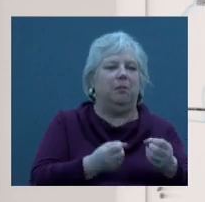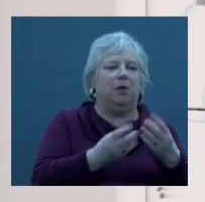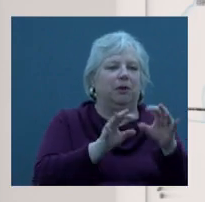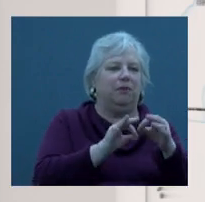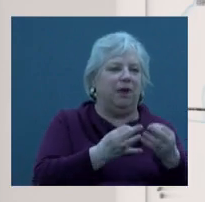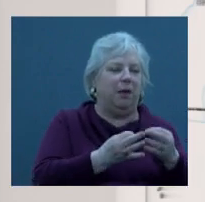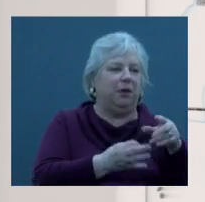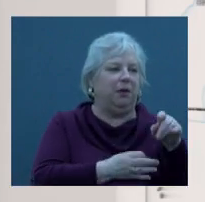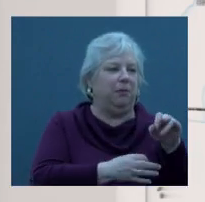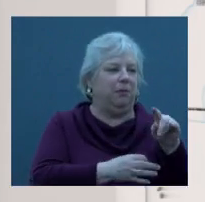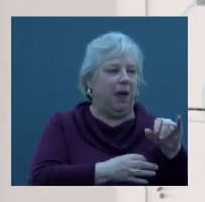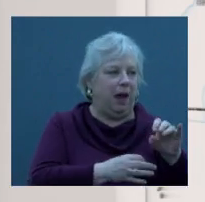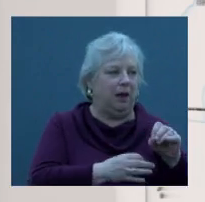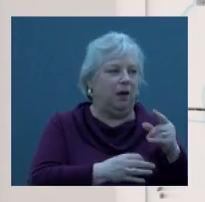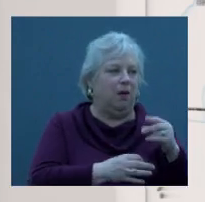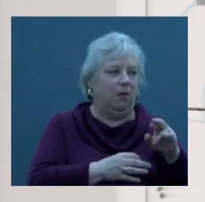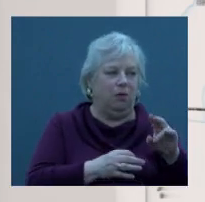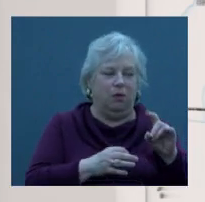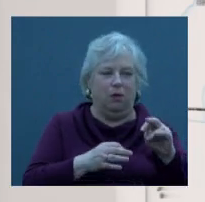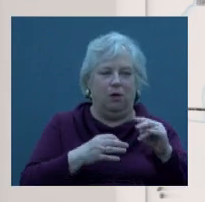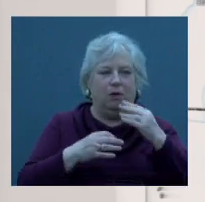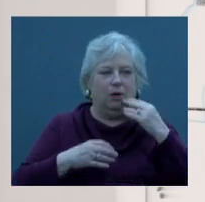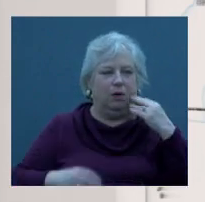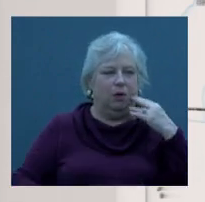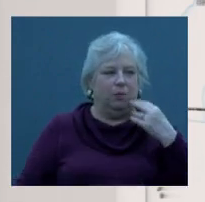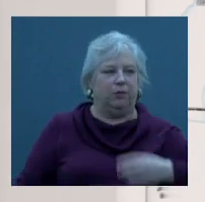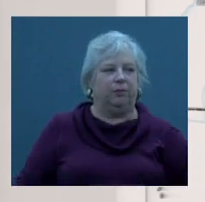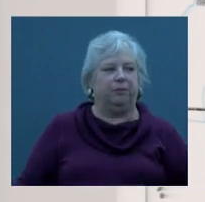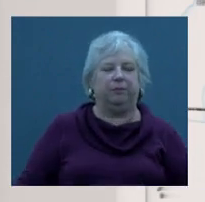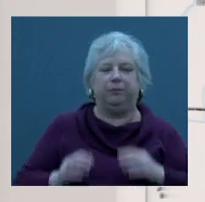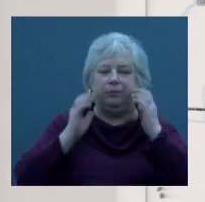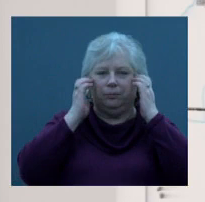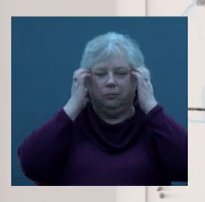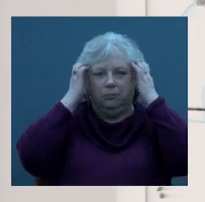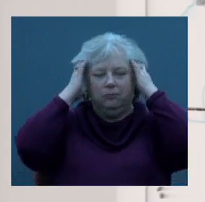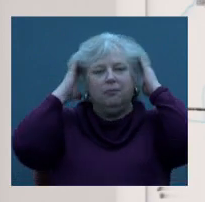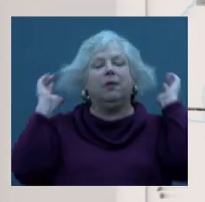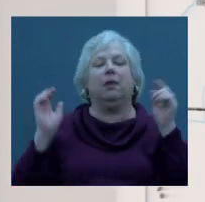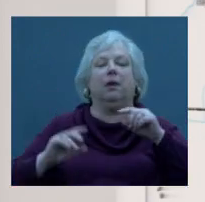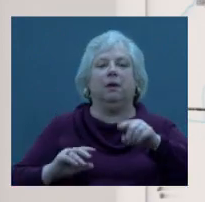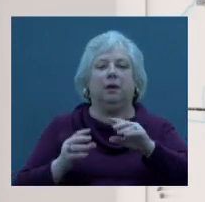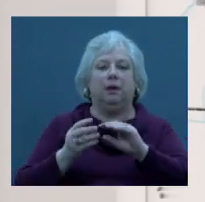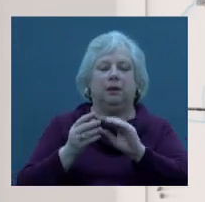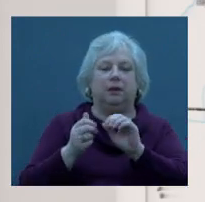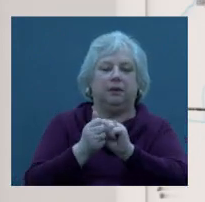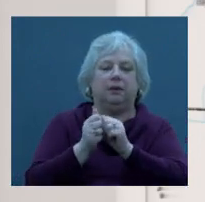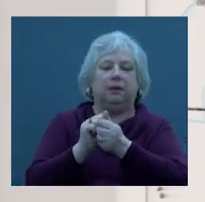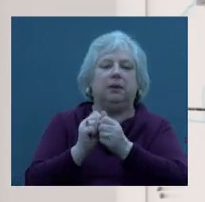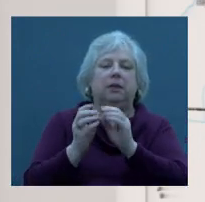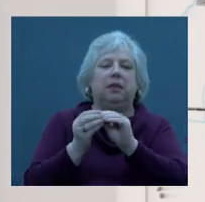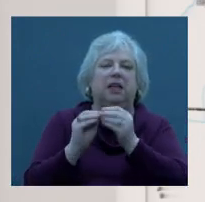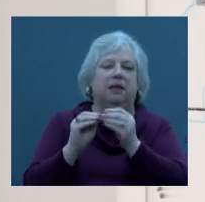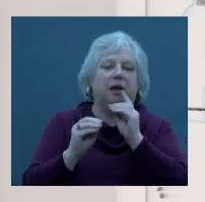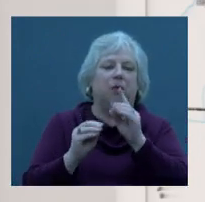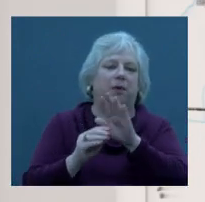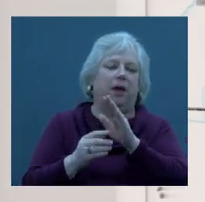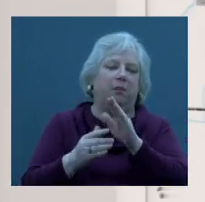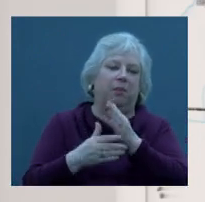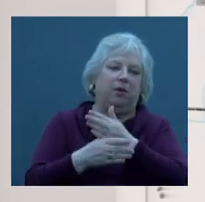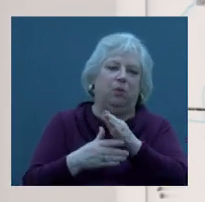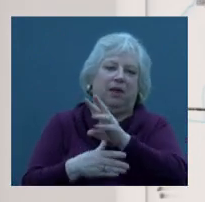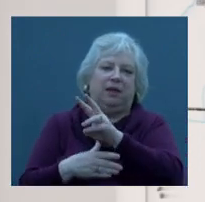multifamily patio garden homes. This density would be typically between 6 and 12 dwelling